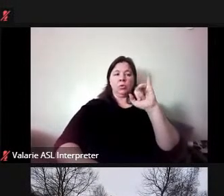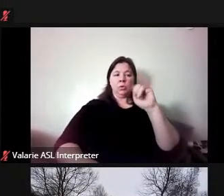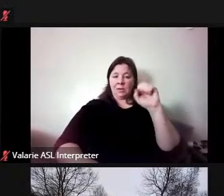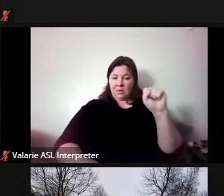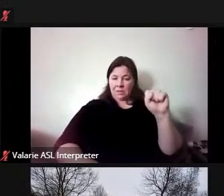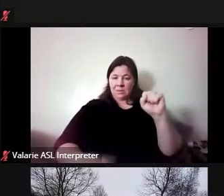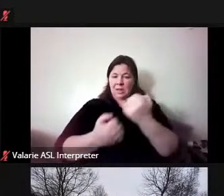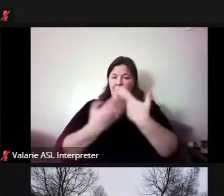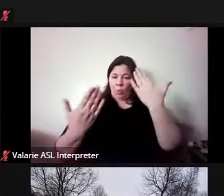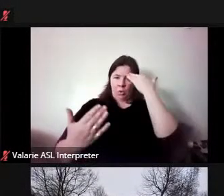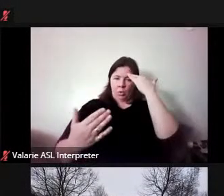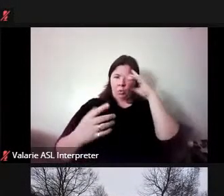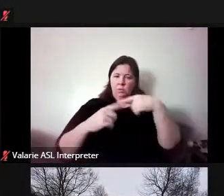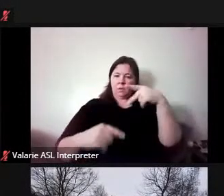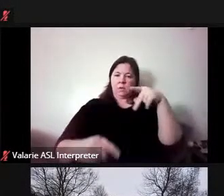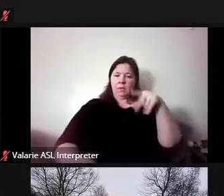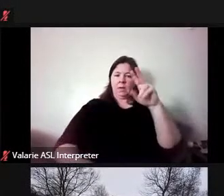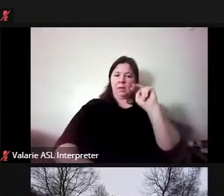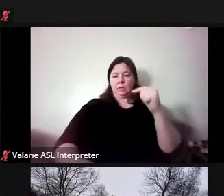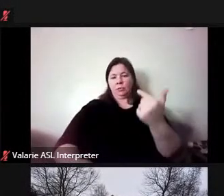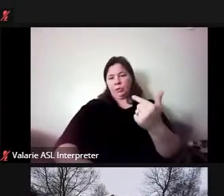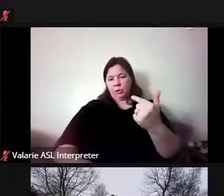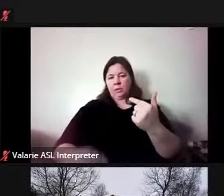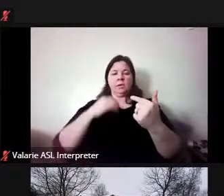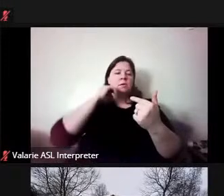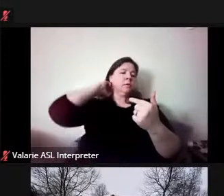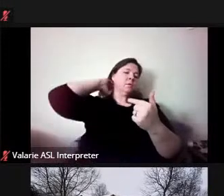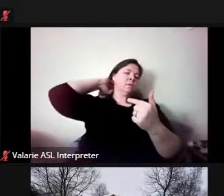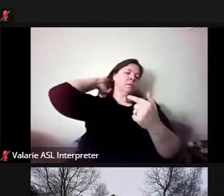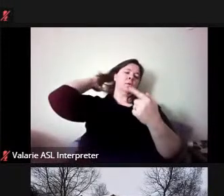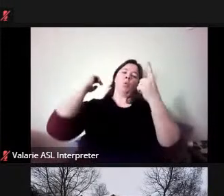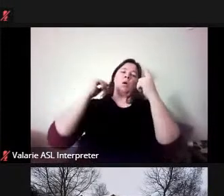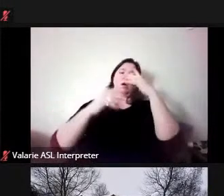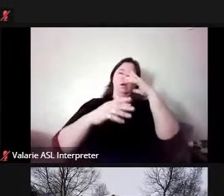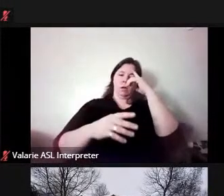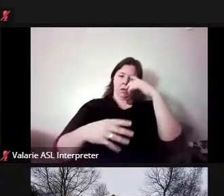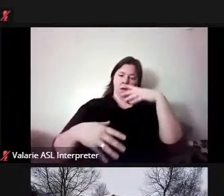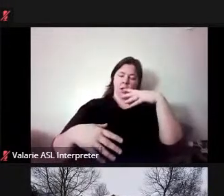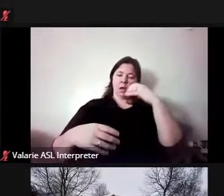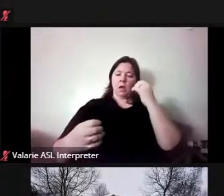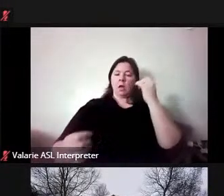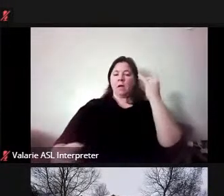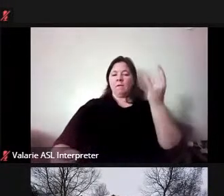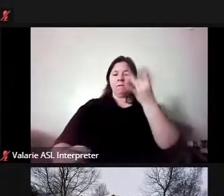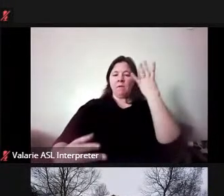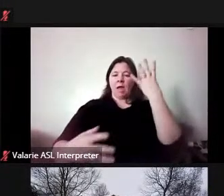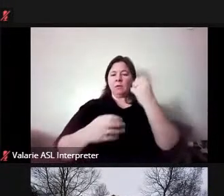now everybody knows about PNG, because PNG is one of the fastest growing countries in